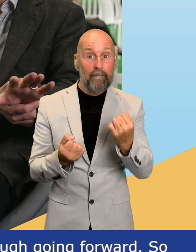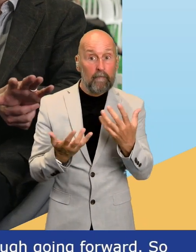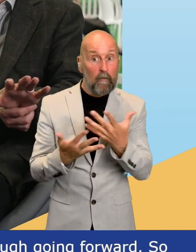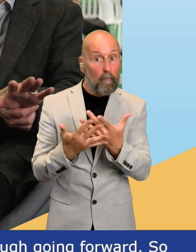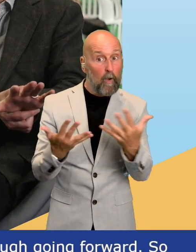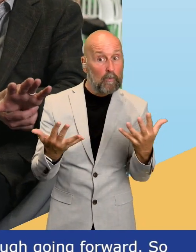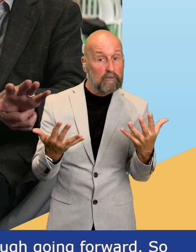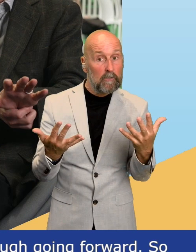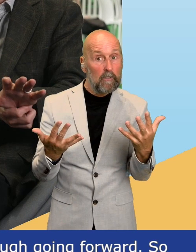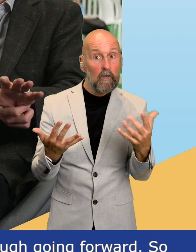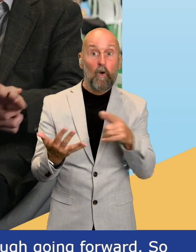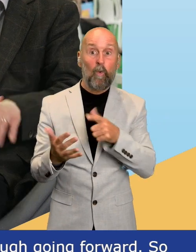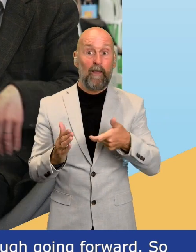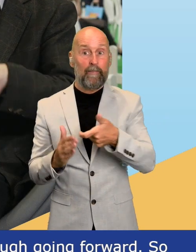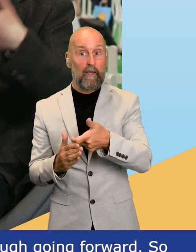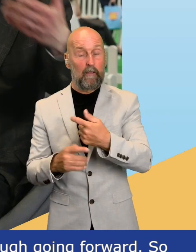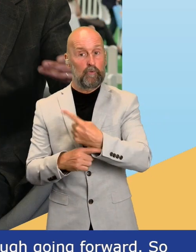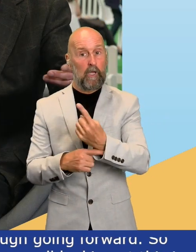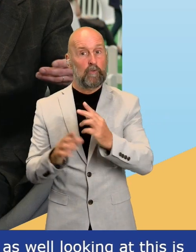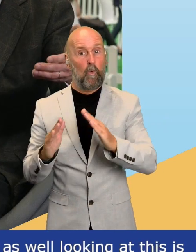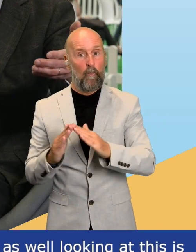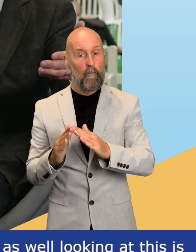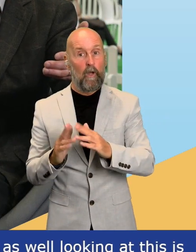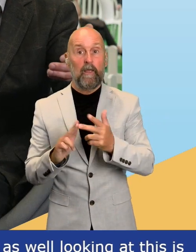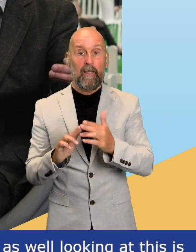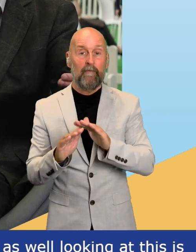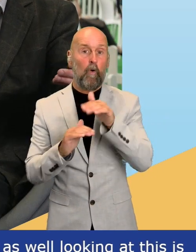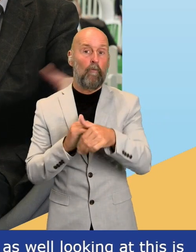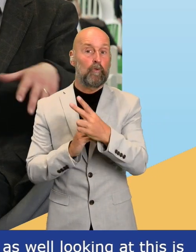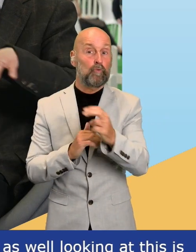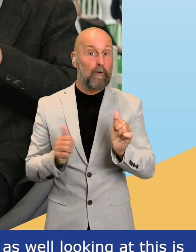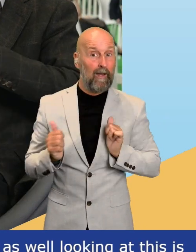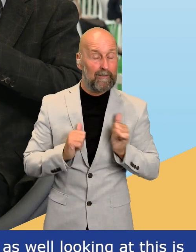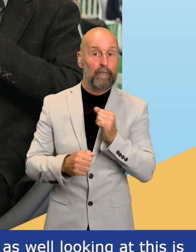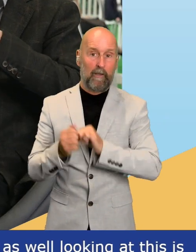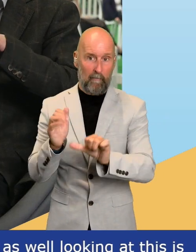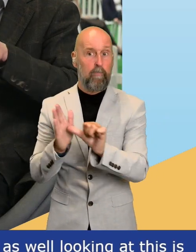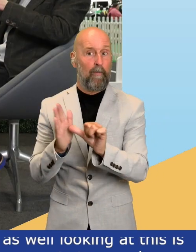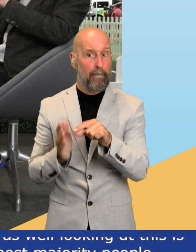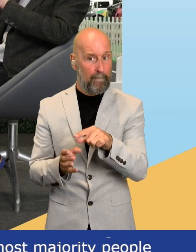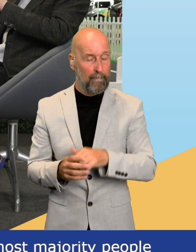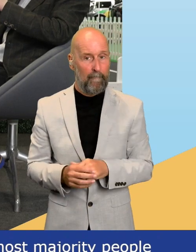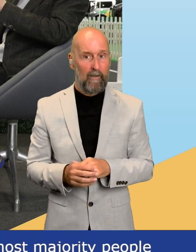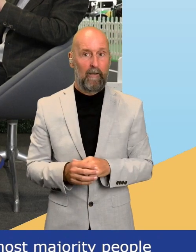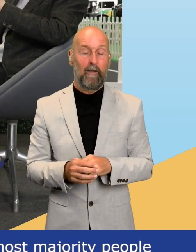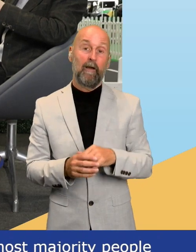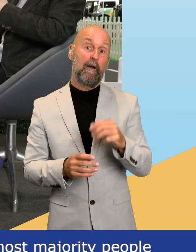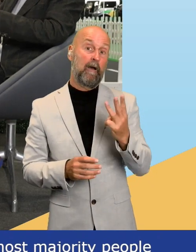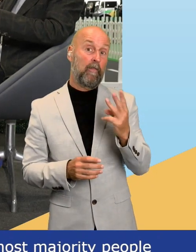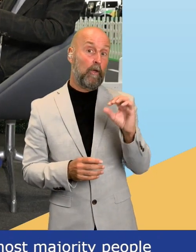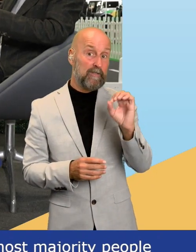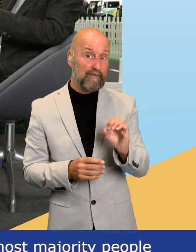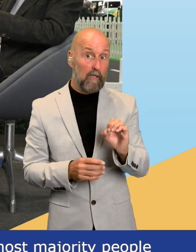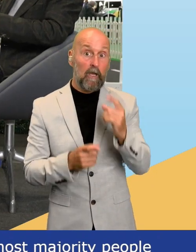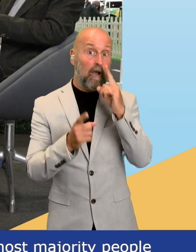majority of people don't exist because people charge at home. Unless you're regularly doing more than 200 miles, that's a problem. But if there is a 30% group of the population